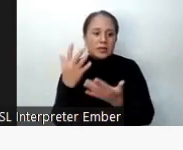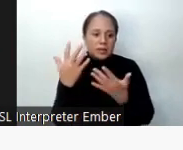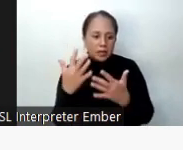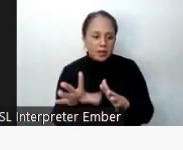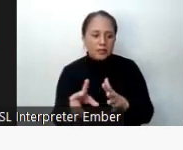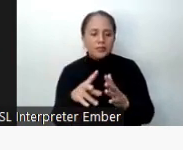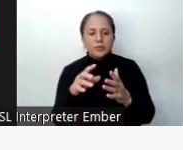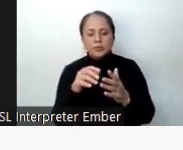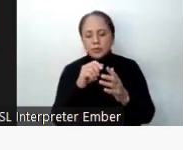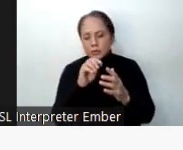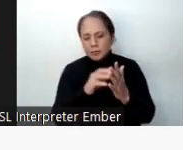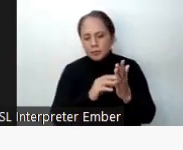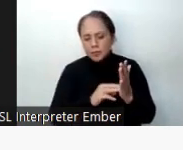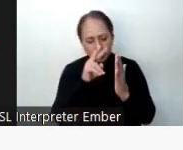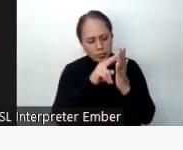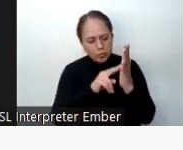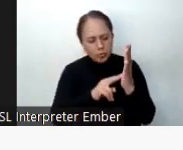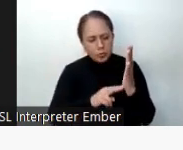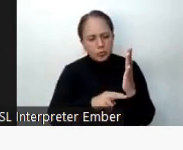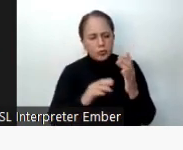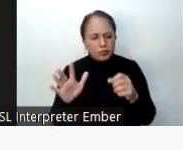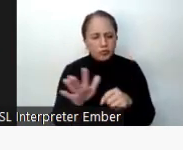read the full articles assigned to them.